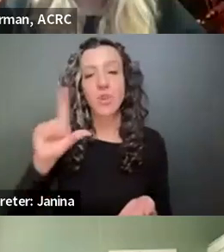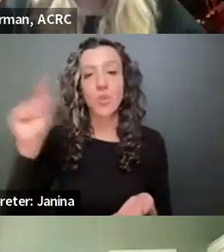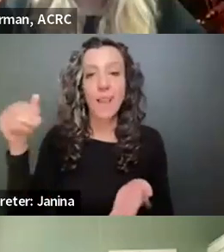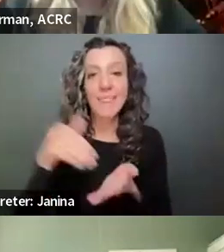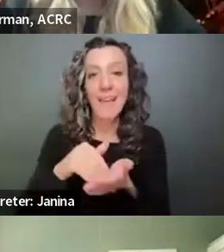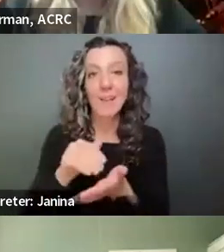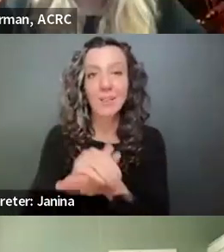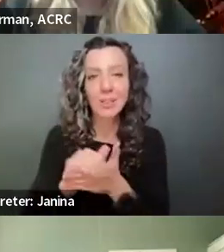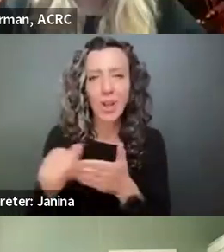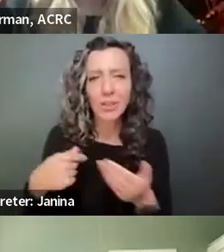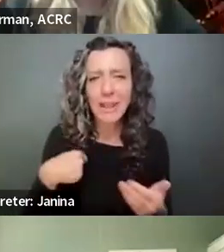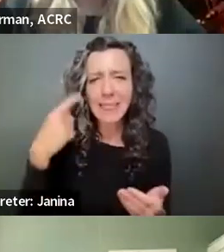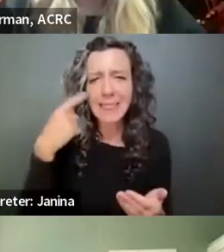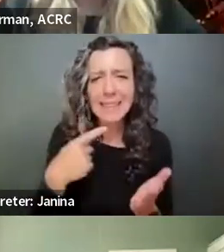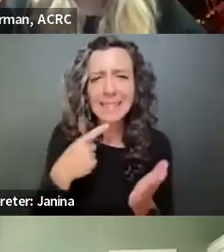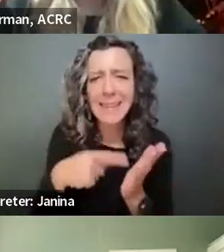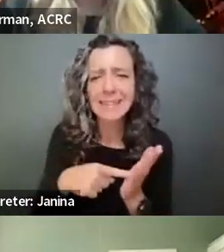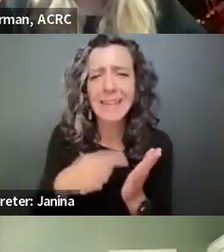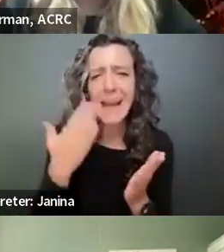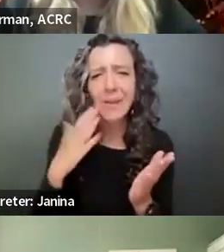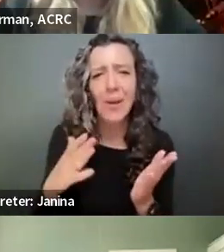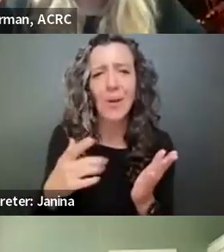$20,000, I think it says. There's a